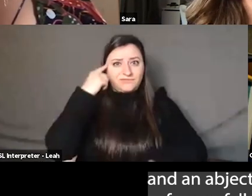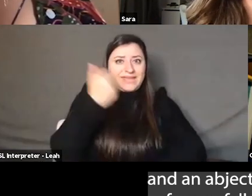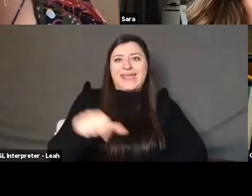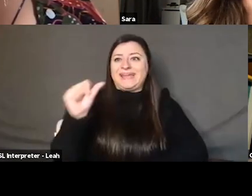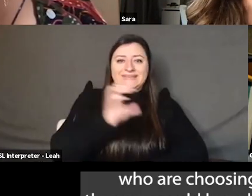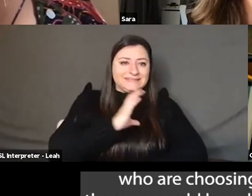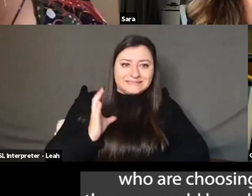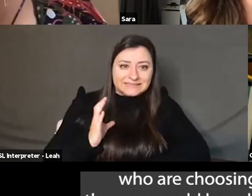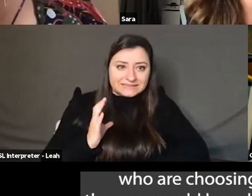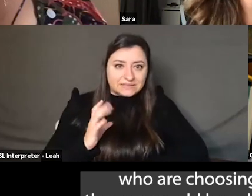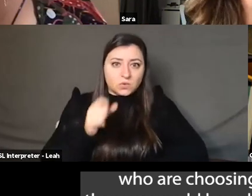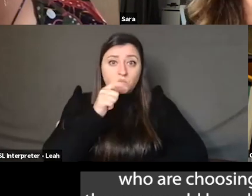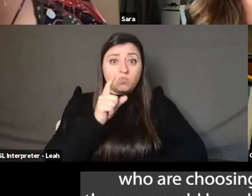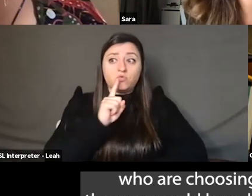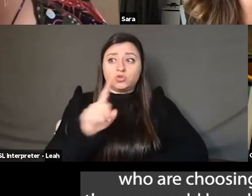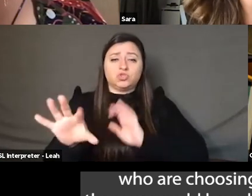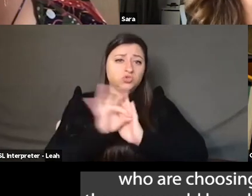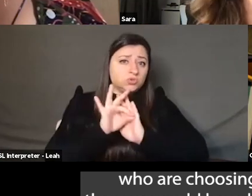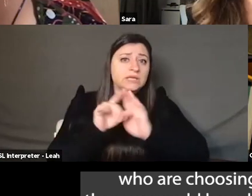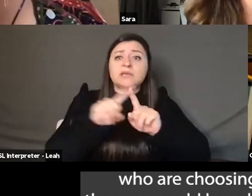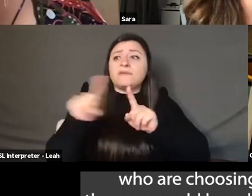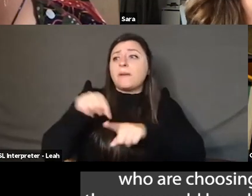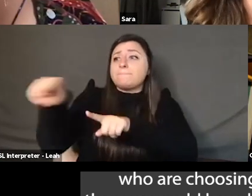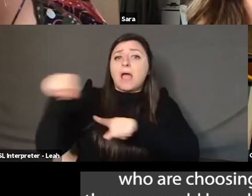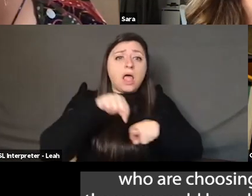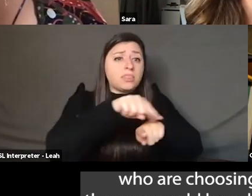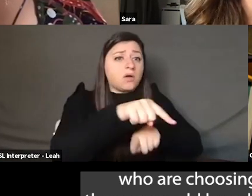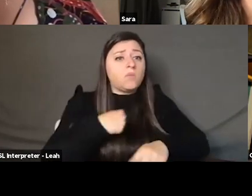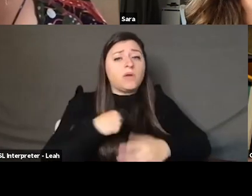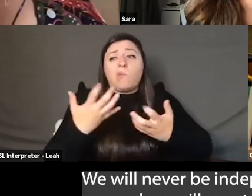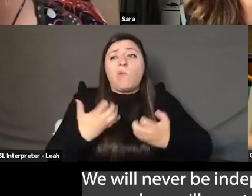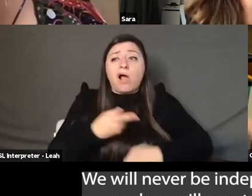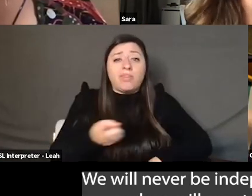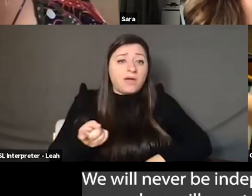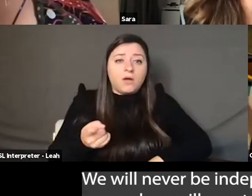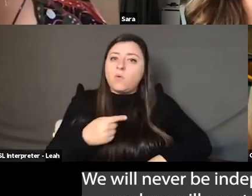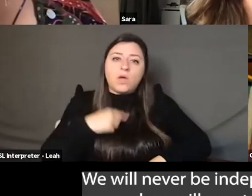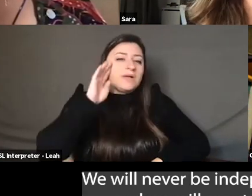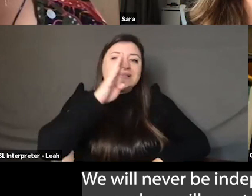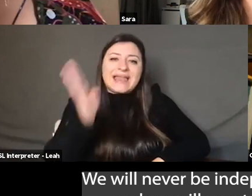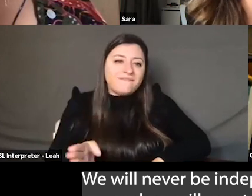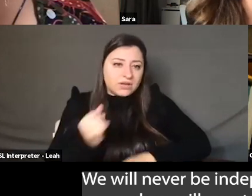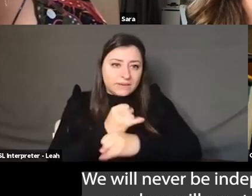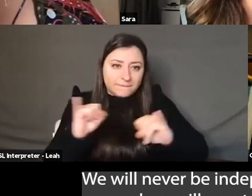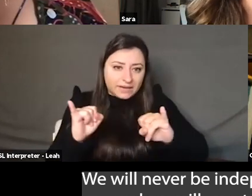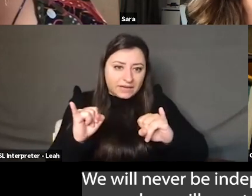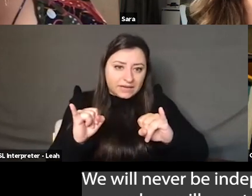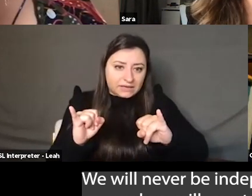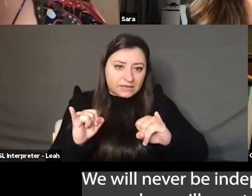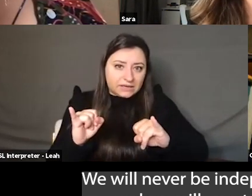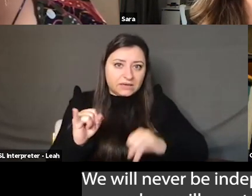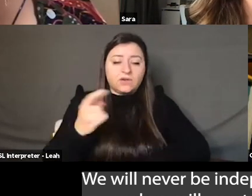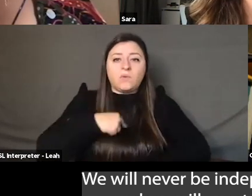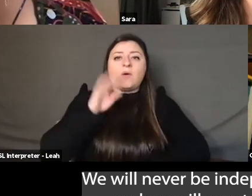citizens who are choosing different paths than we would have liked them to choose, we will never be independent of anything. And